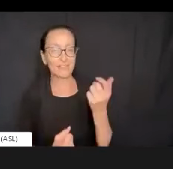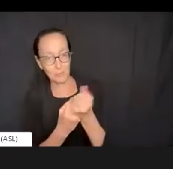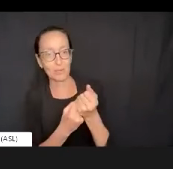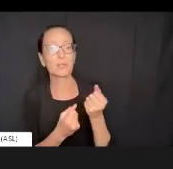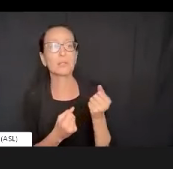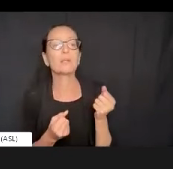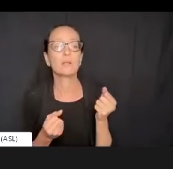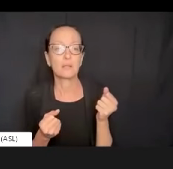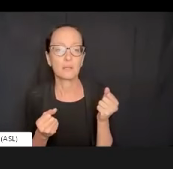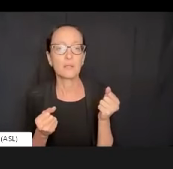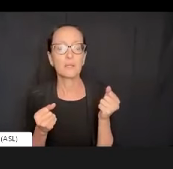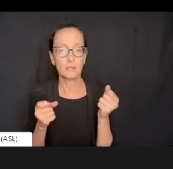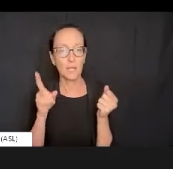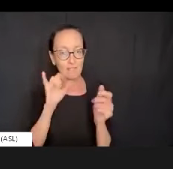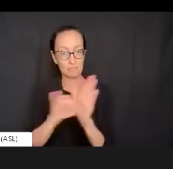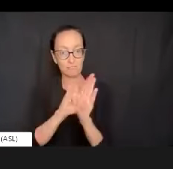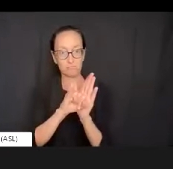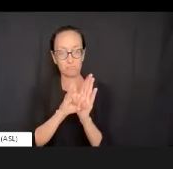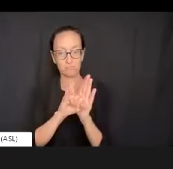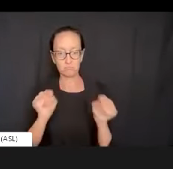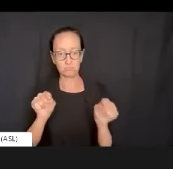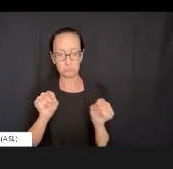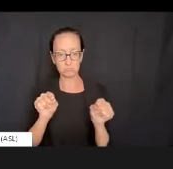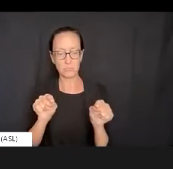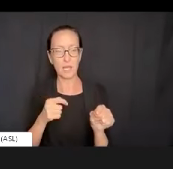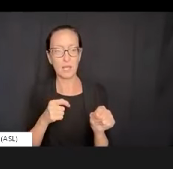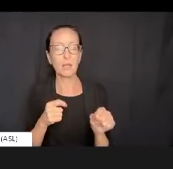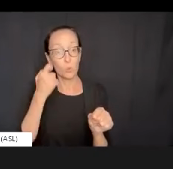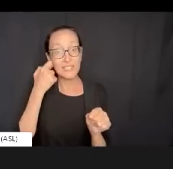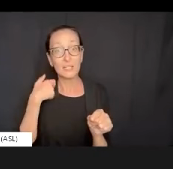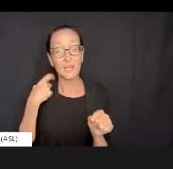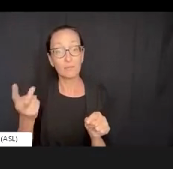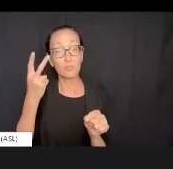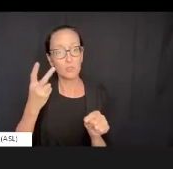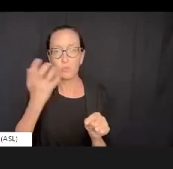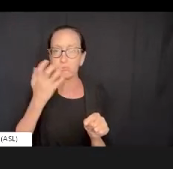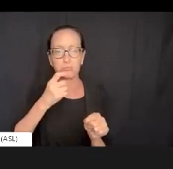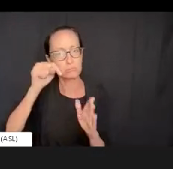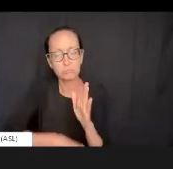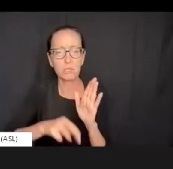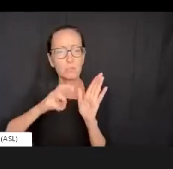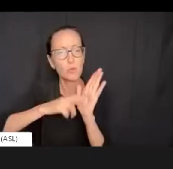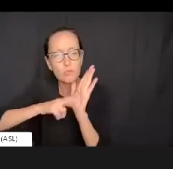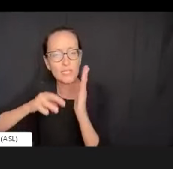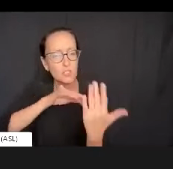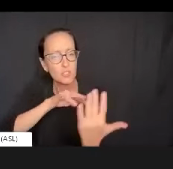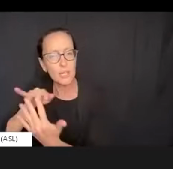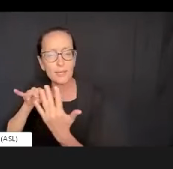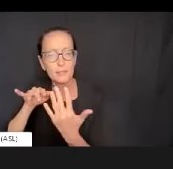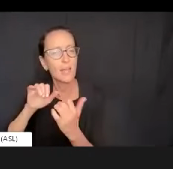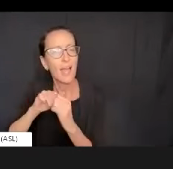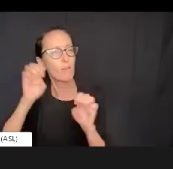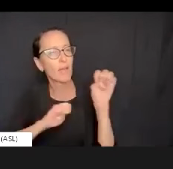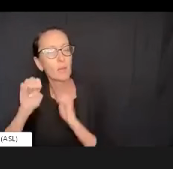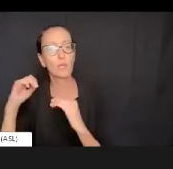as such because they've had 2 rigorous research studies that are usually evaluated through a peer review